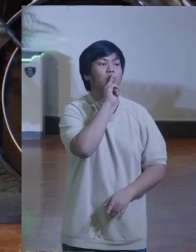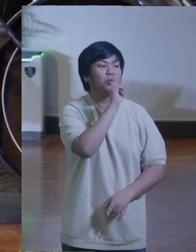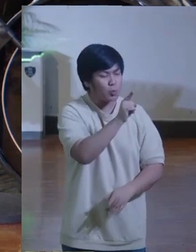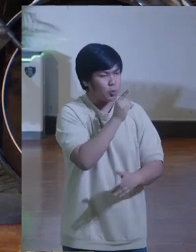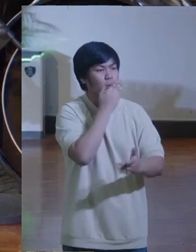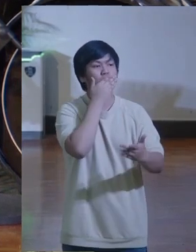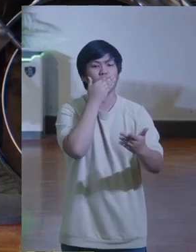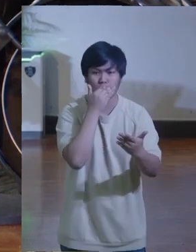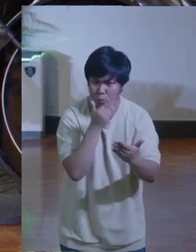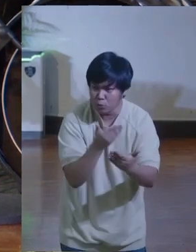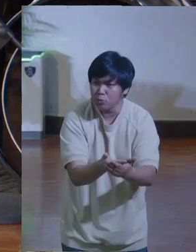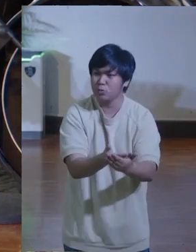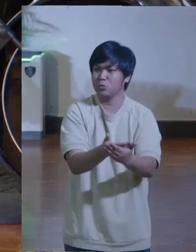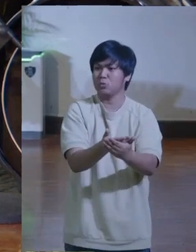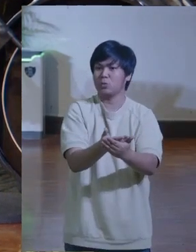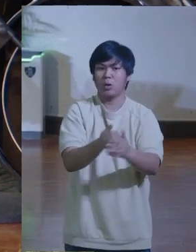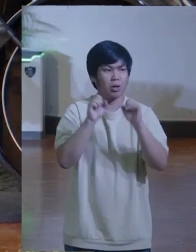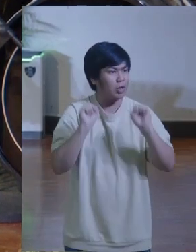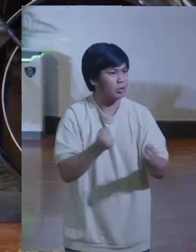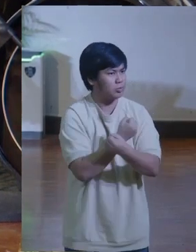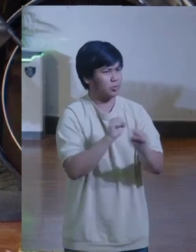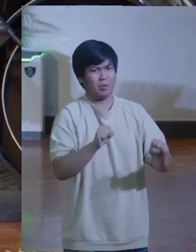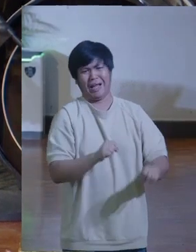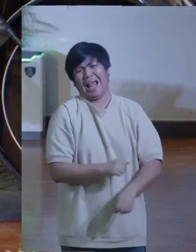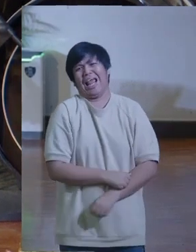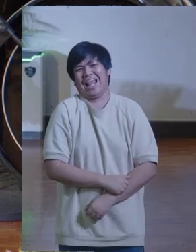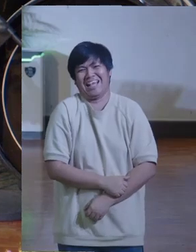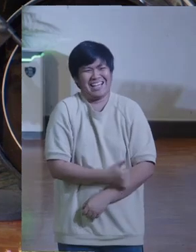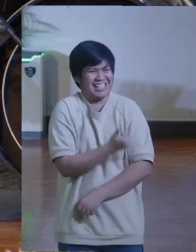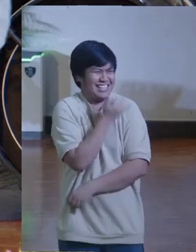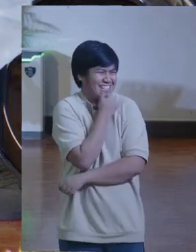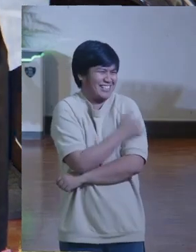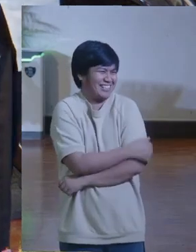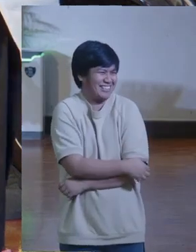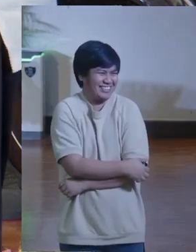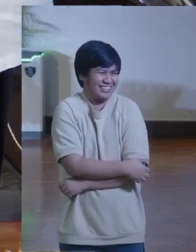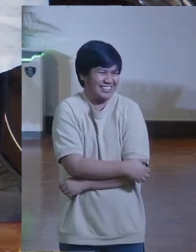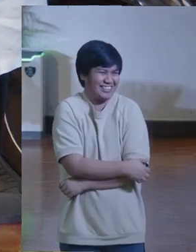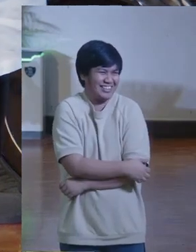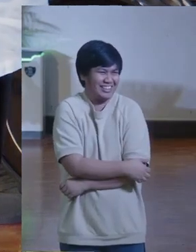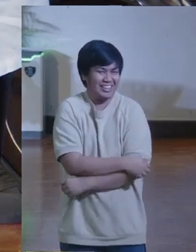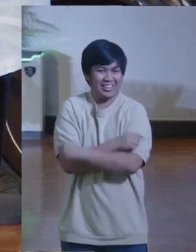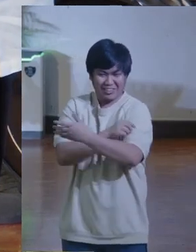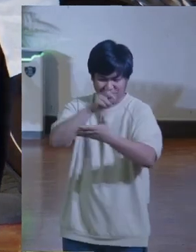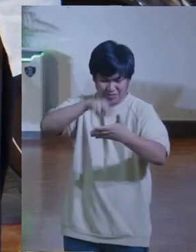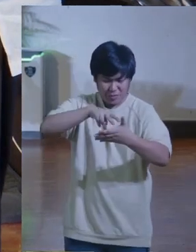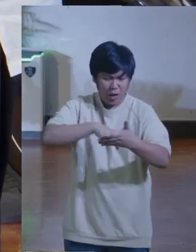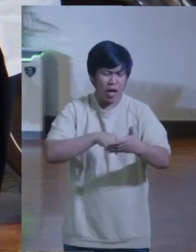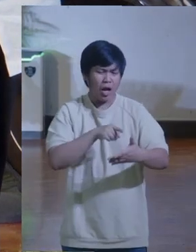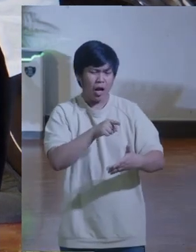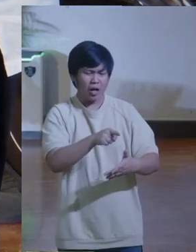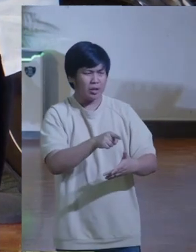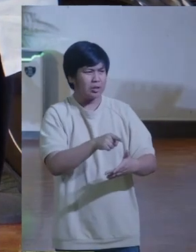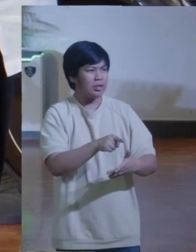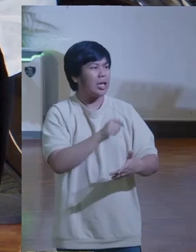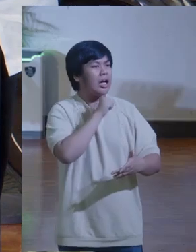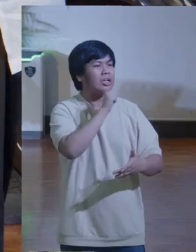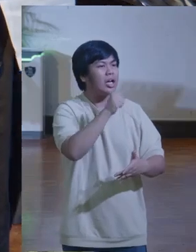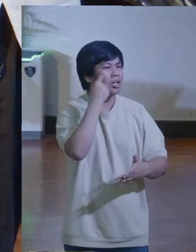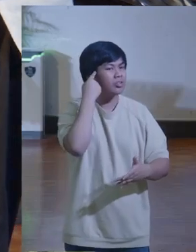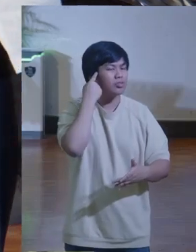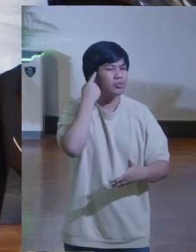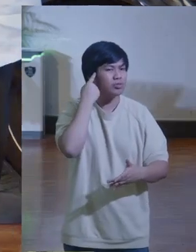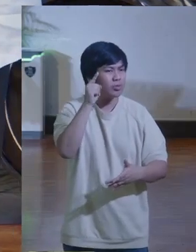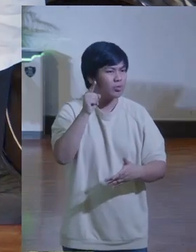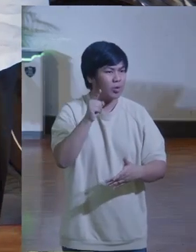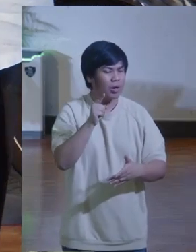ginagawa ngayon sa inyong konsensya, maaari kayong maligtas. Ang sabi dito this affirmation is not aimed at those who through